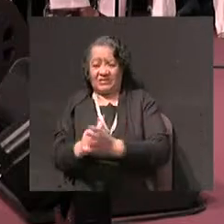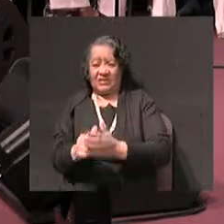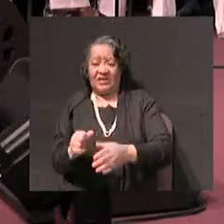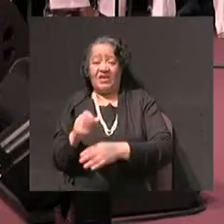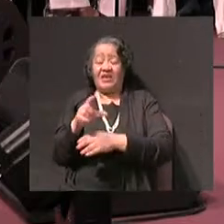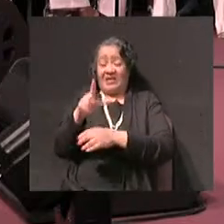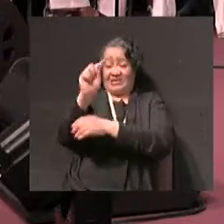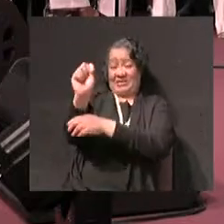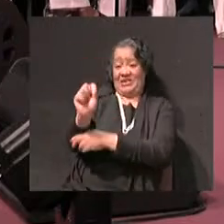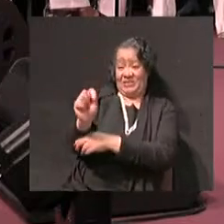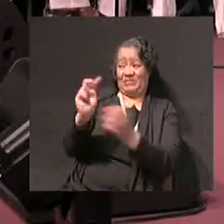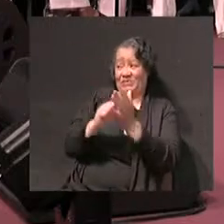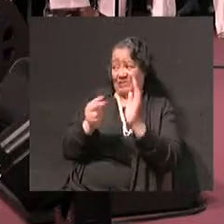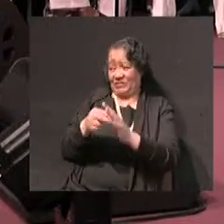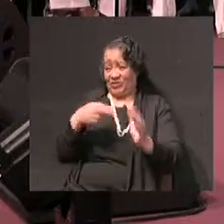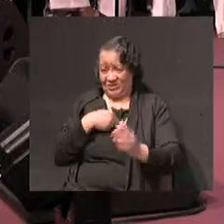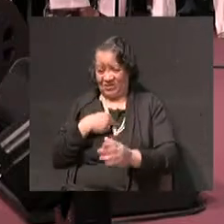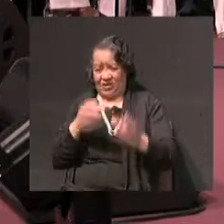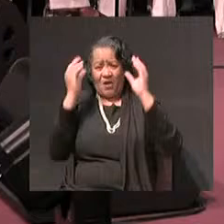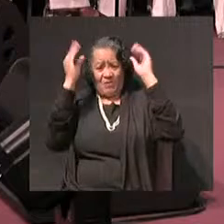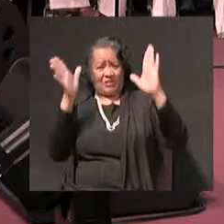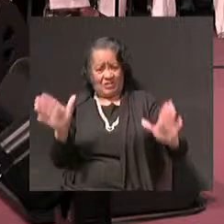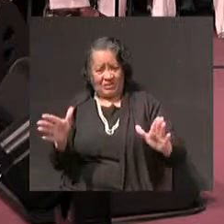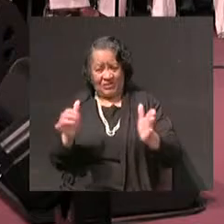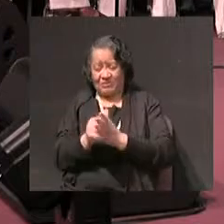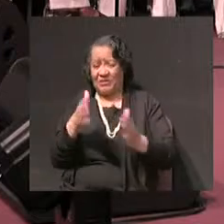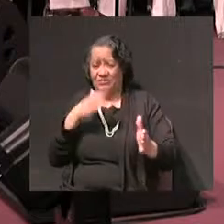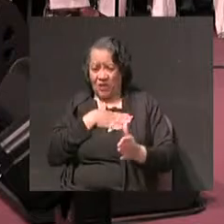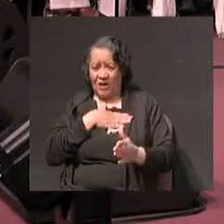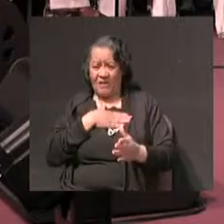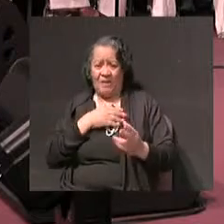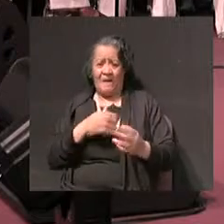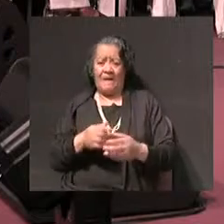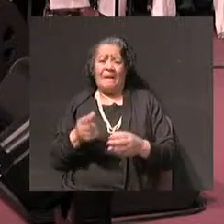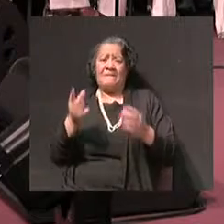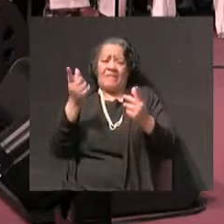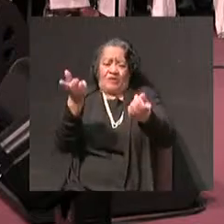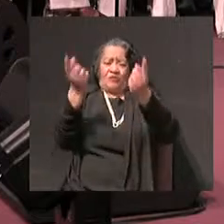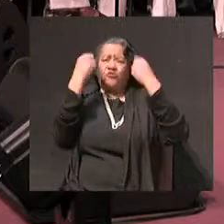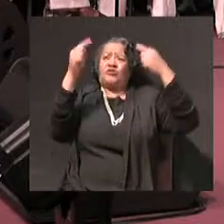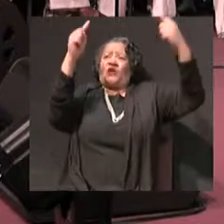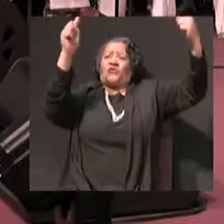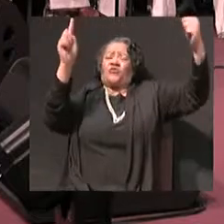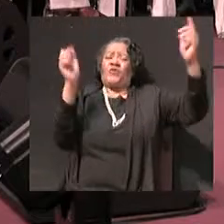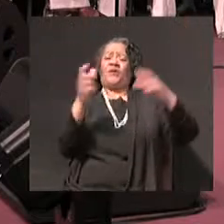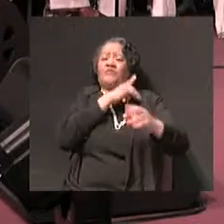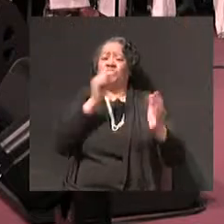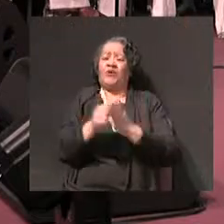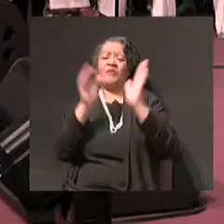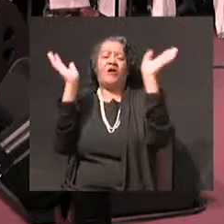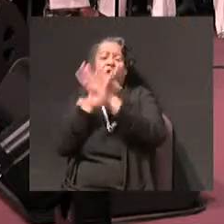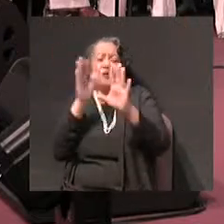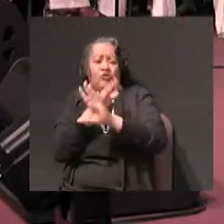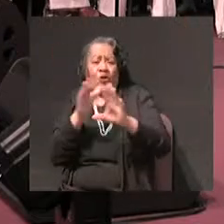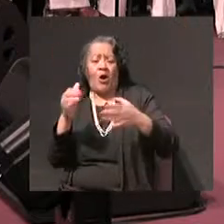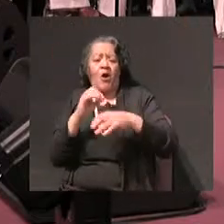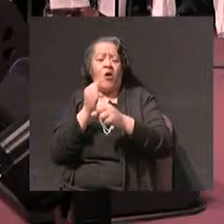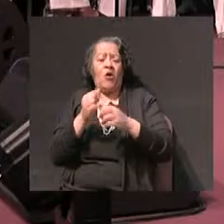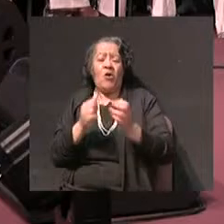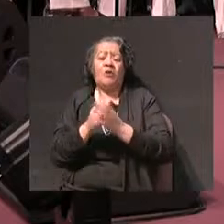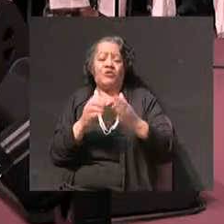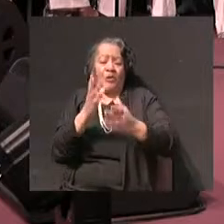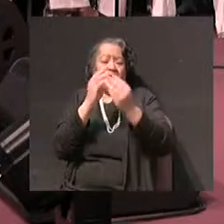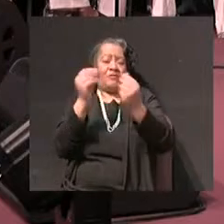T, he's my teacher. He's the triune God. He's a troubleshooter.